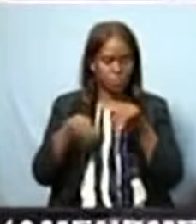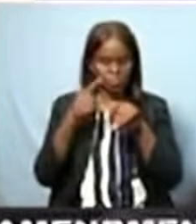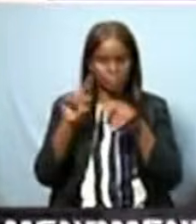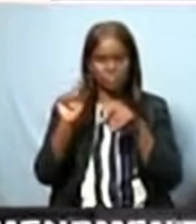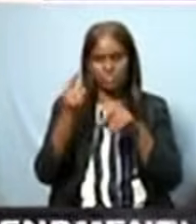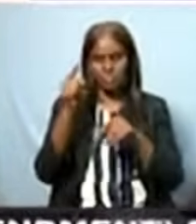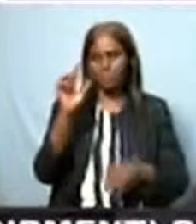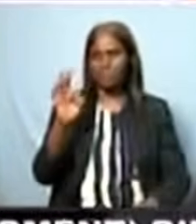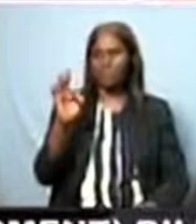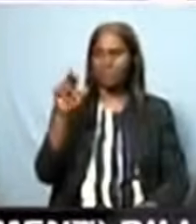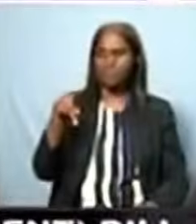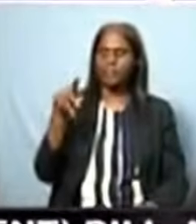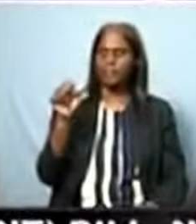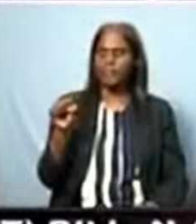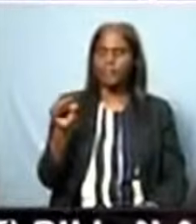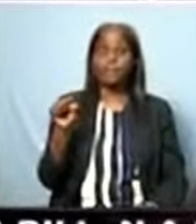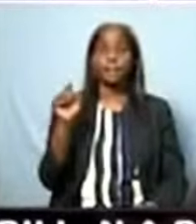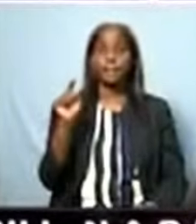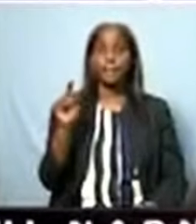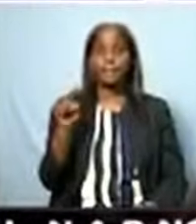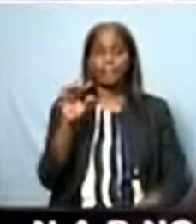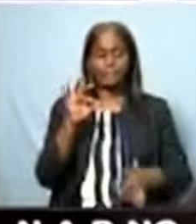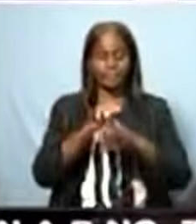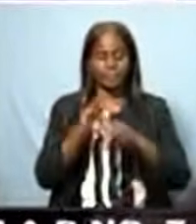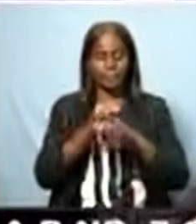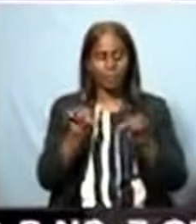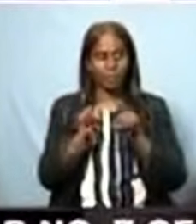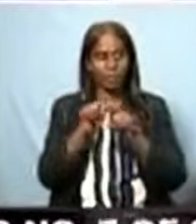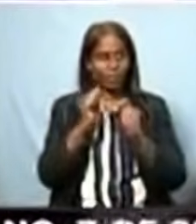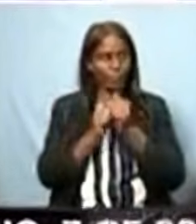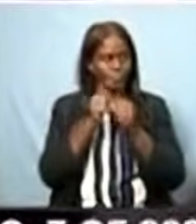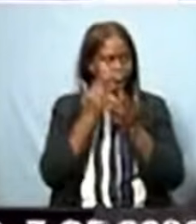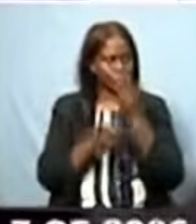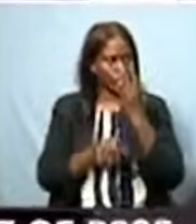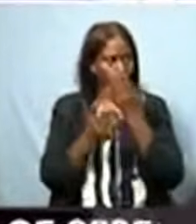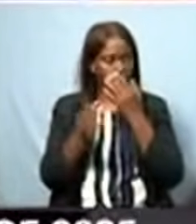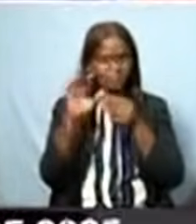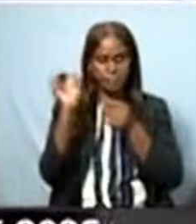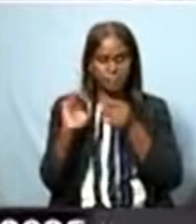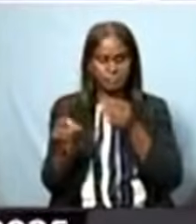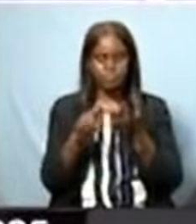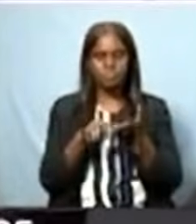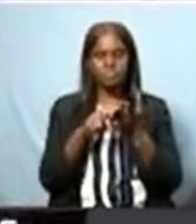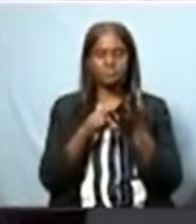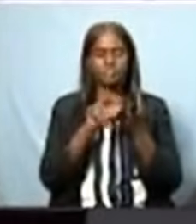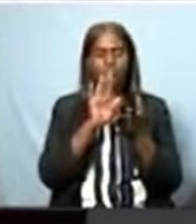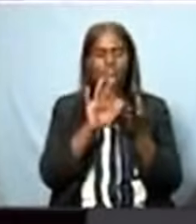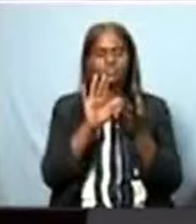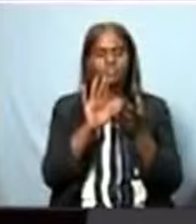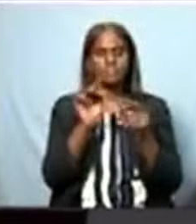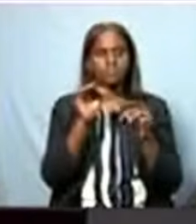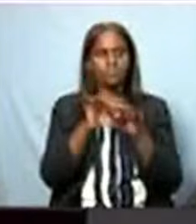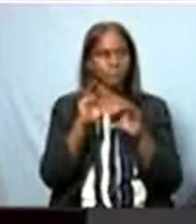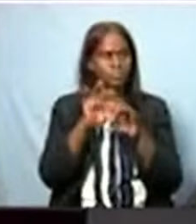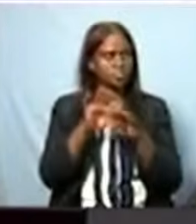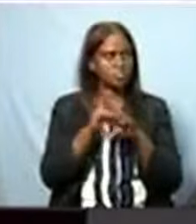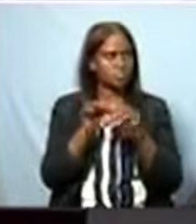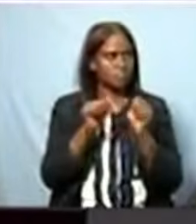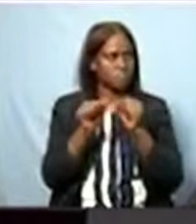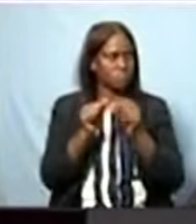first past the post electoral system to a complete proportional representation electoral